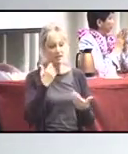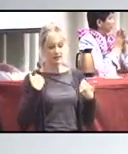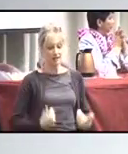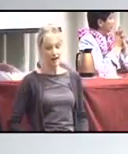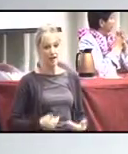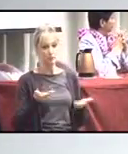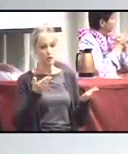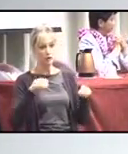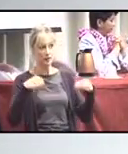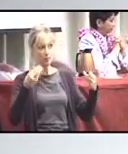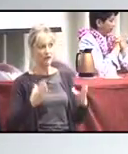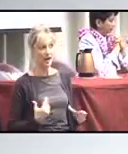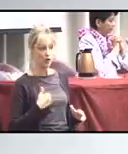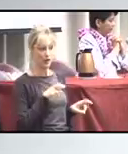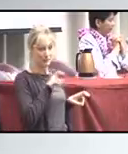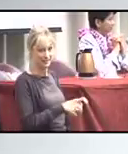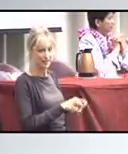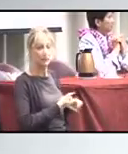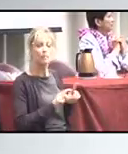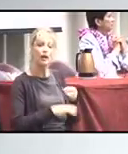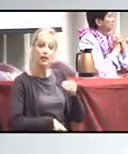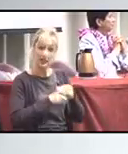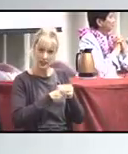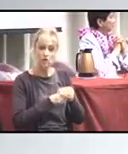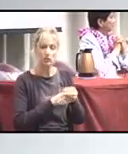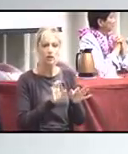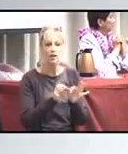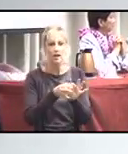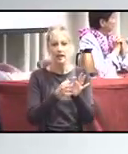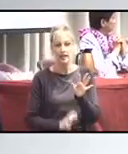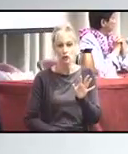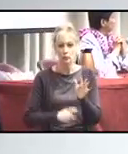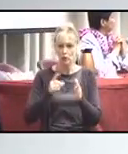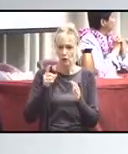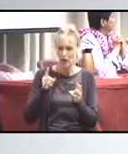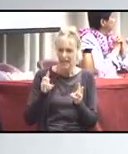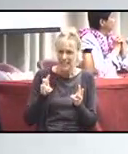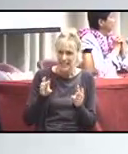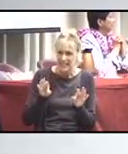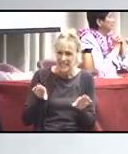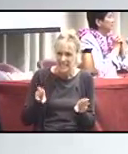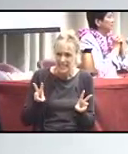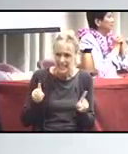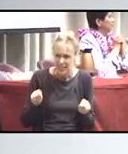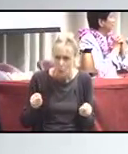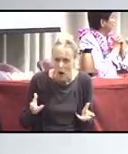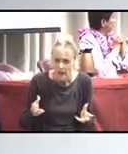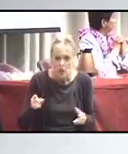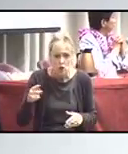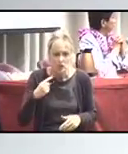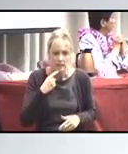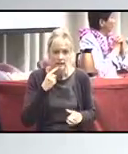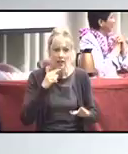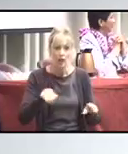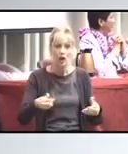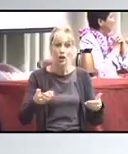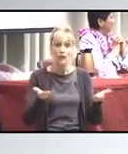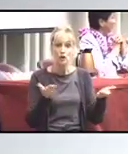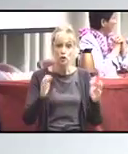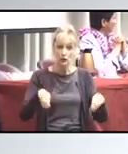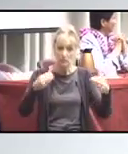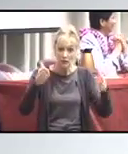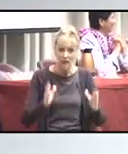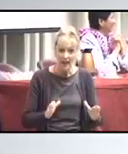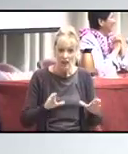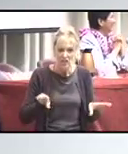I'm sitting right next to her. But in addition to saying the interpreter did what, she also said the service provider did